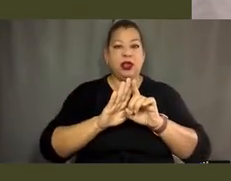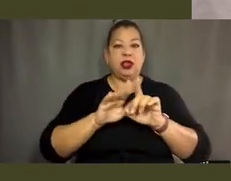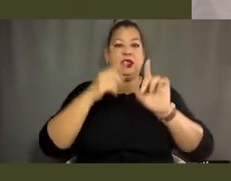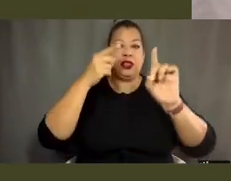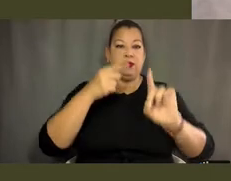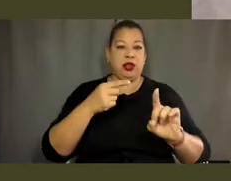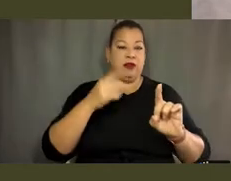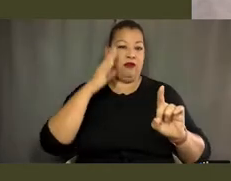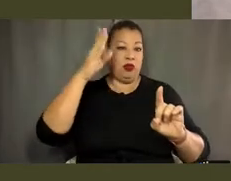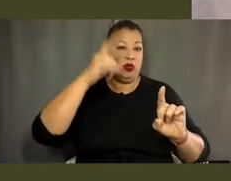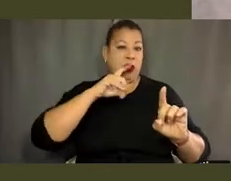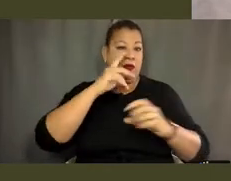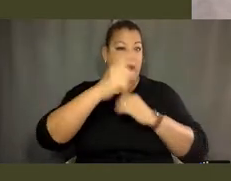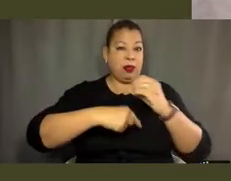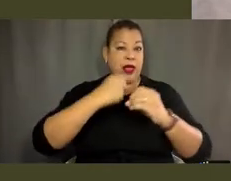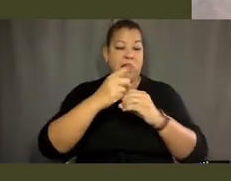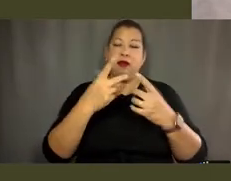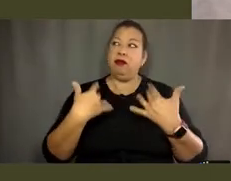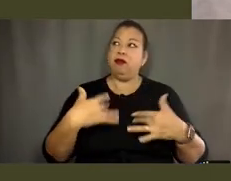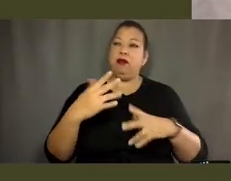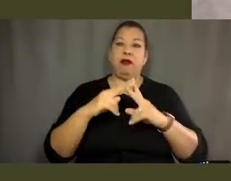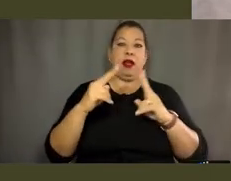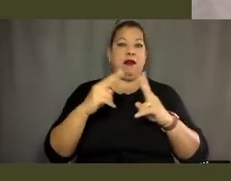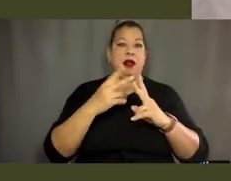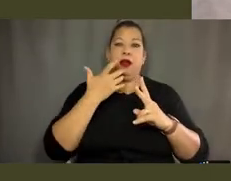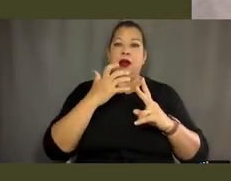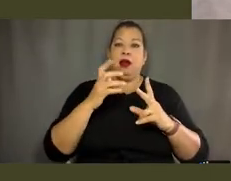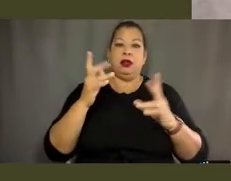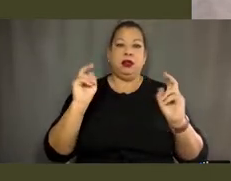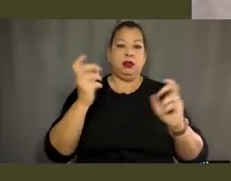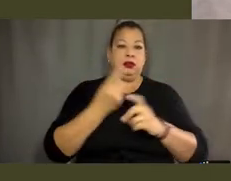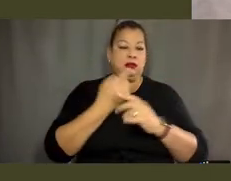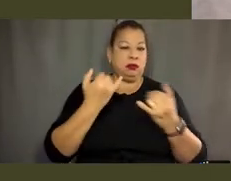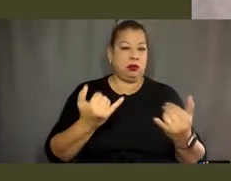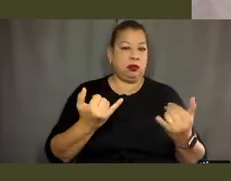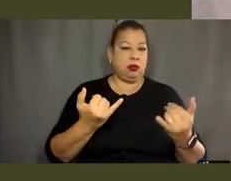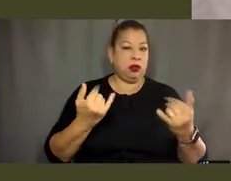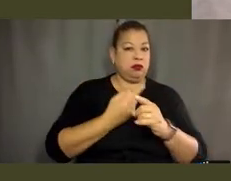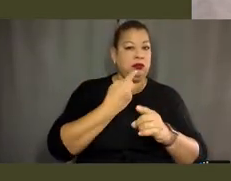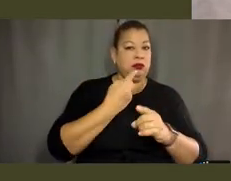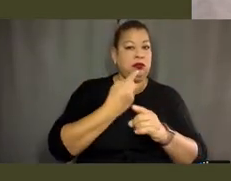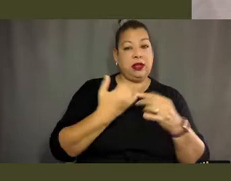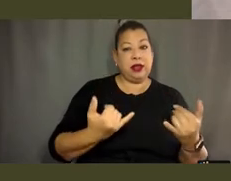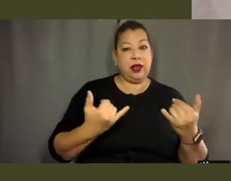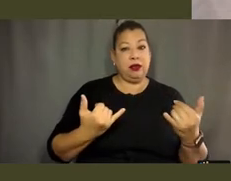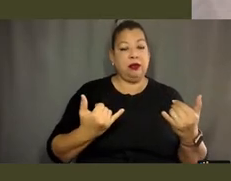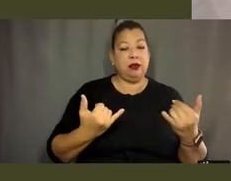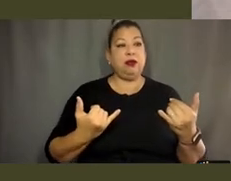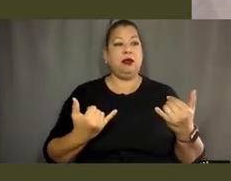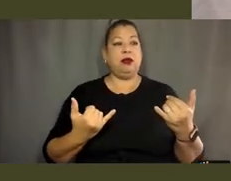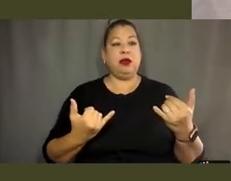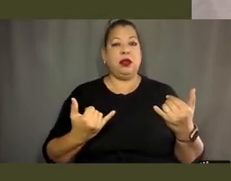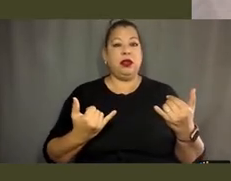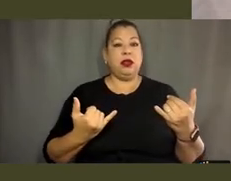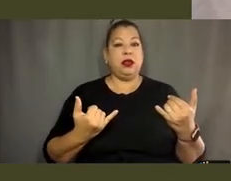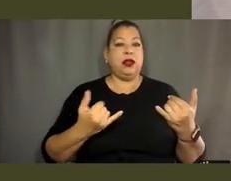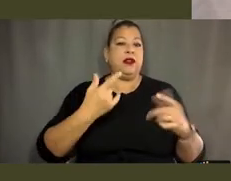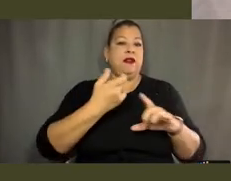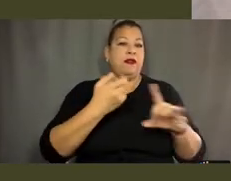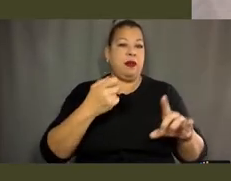in the forefront of people's minds right now. After all, it comes a month after the UN Sustainable Transport Conference